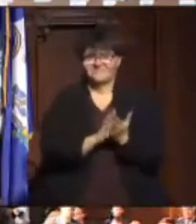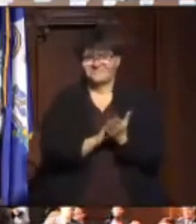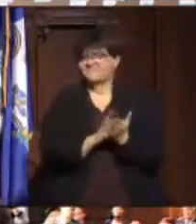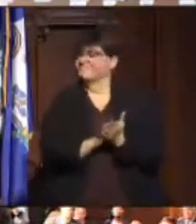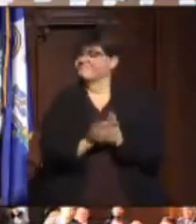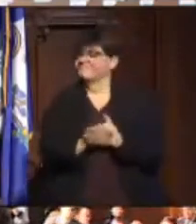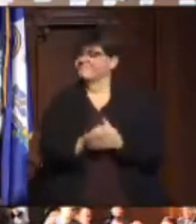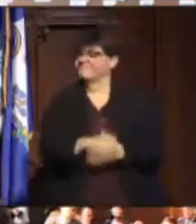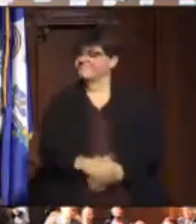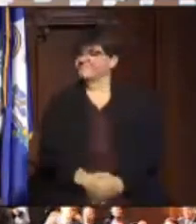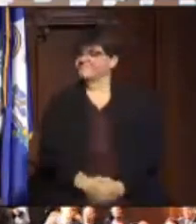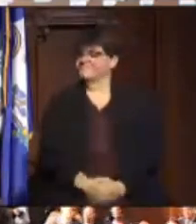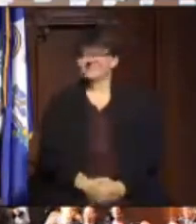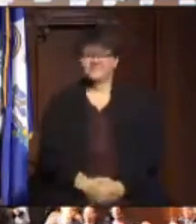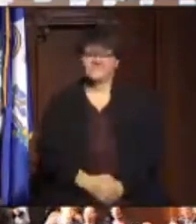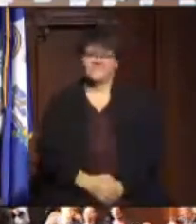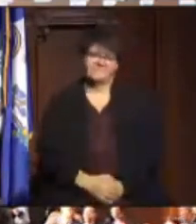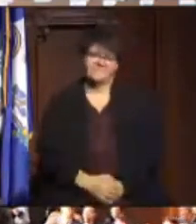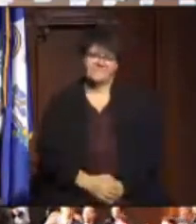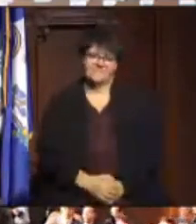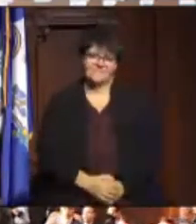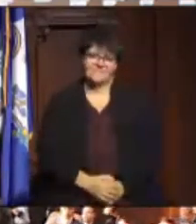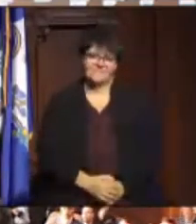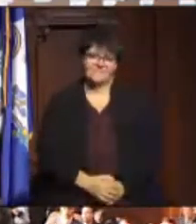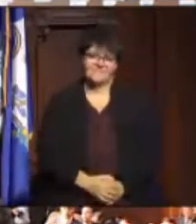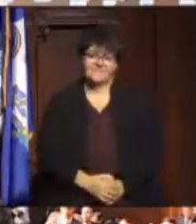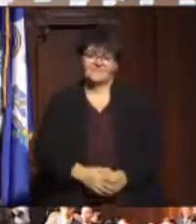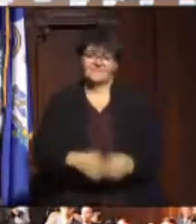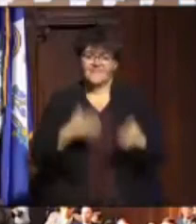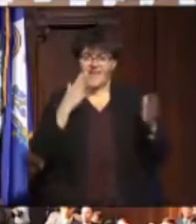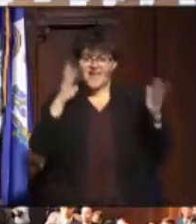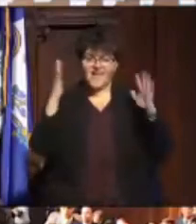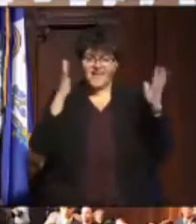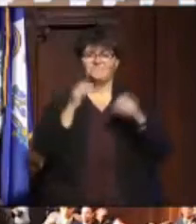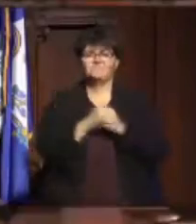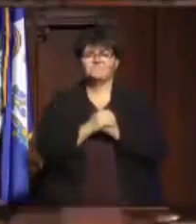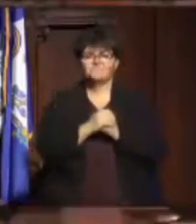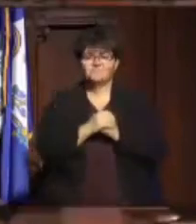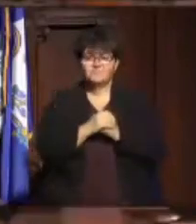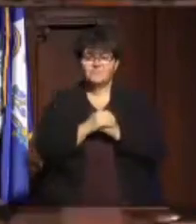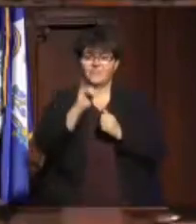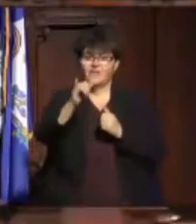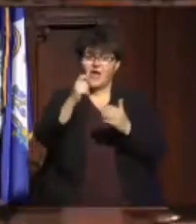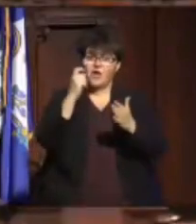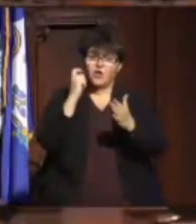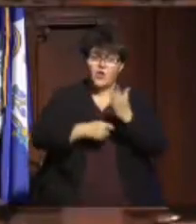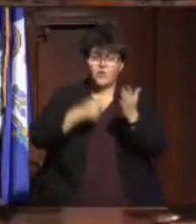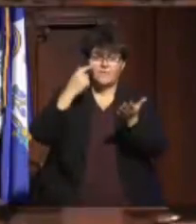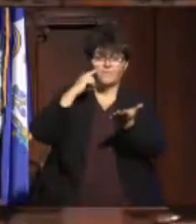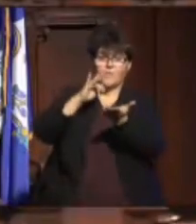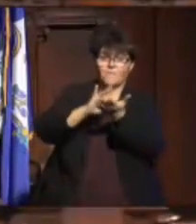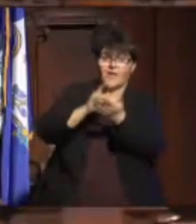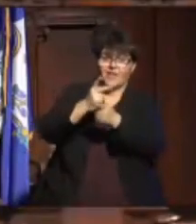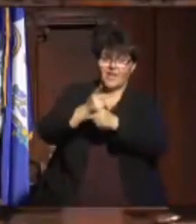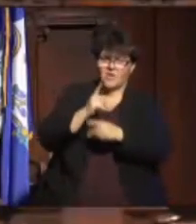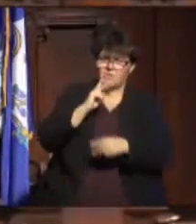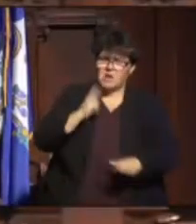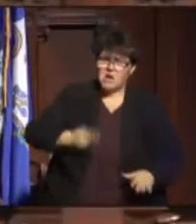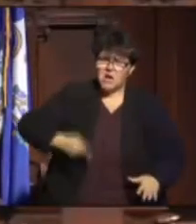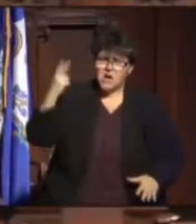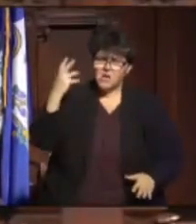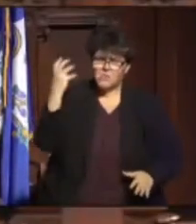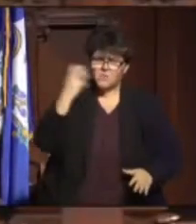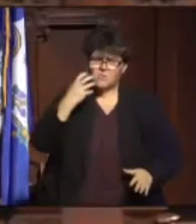We must drive down the unsustainably high cost of medical care so consumers never again have to accumulate so much debt to keep